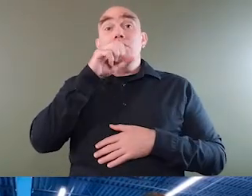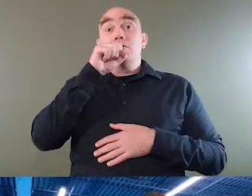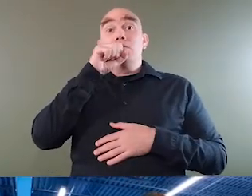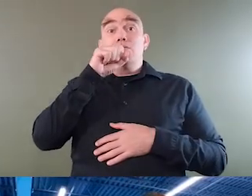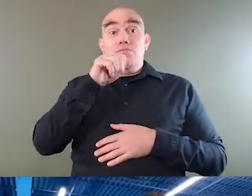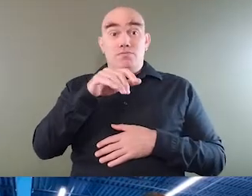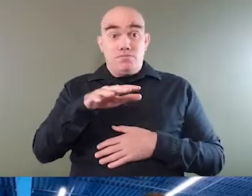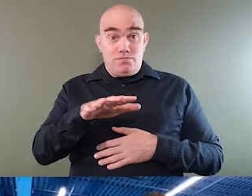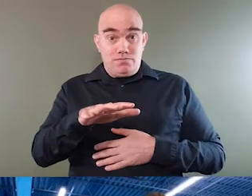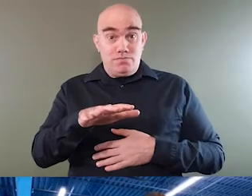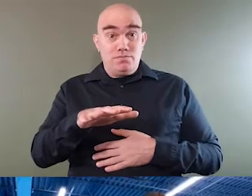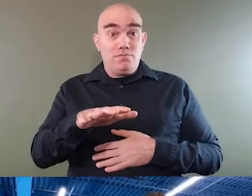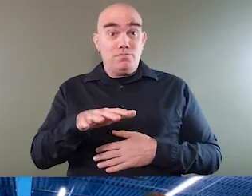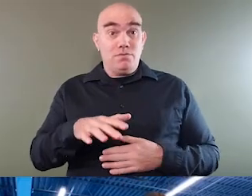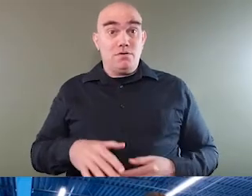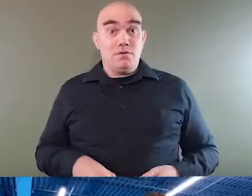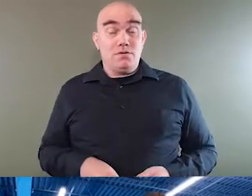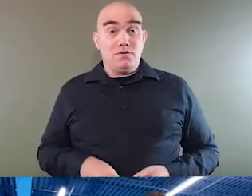And exhale.